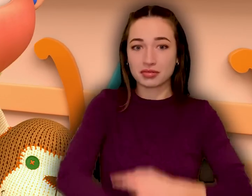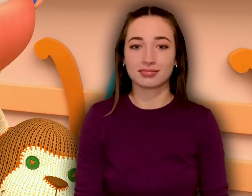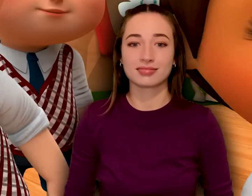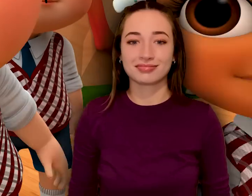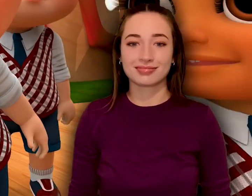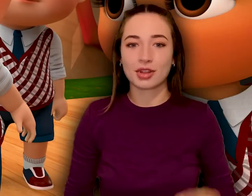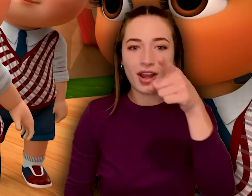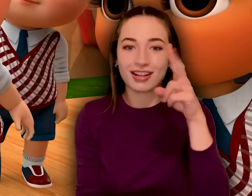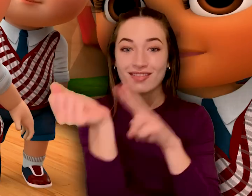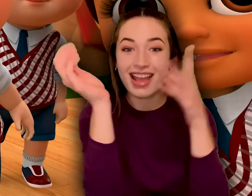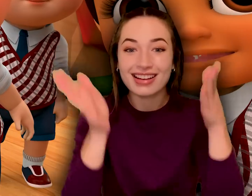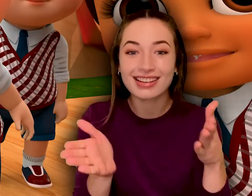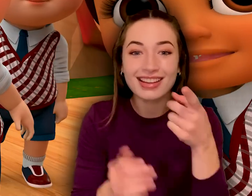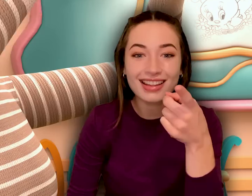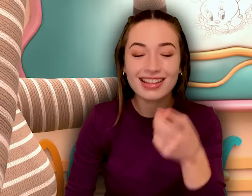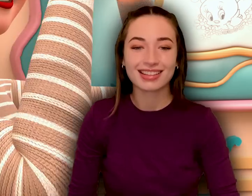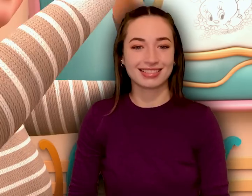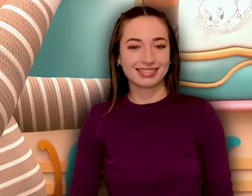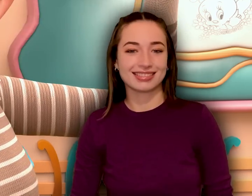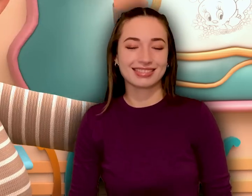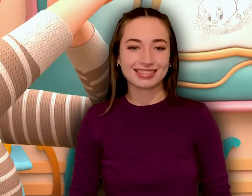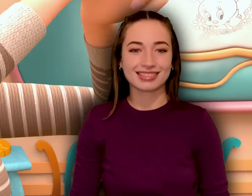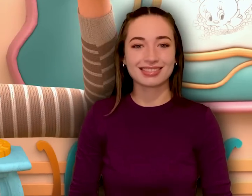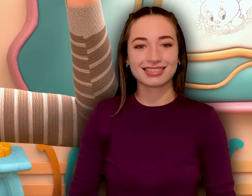their wounds you are a